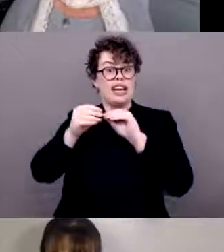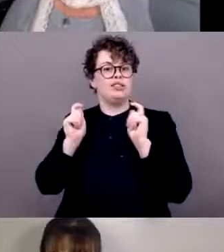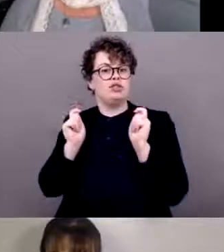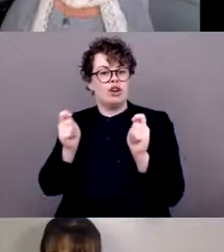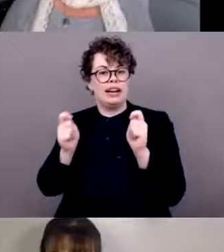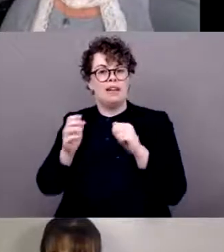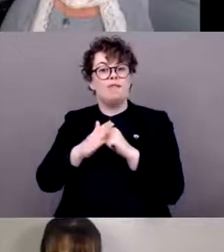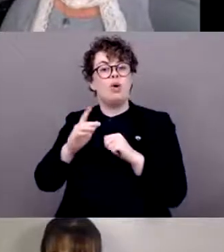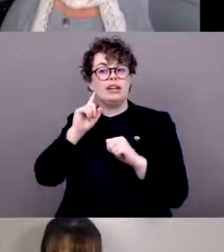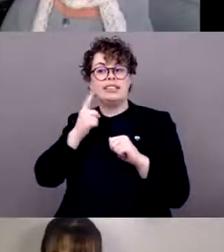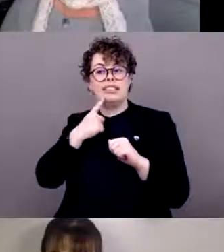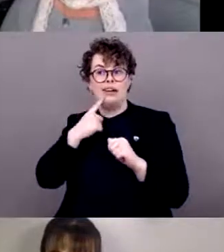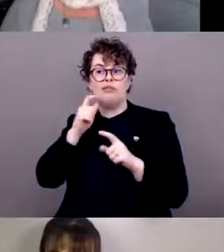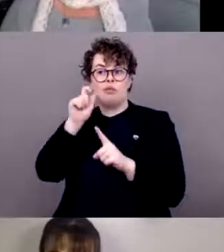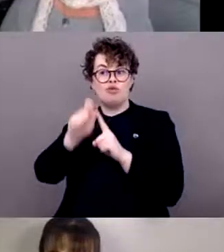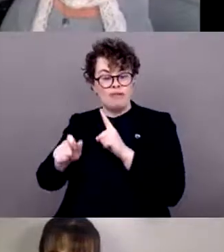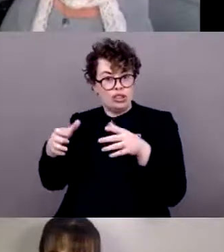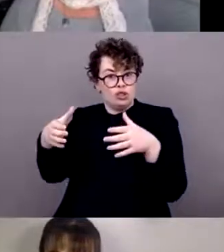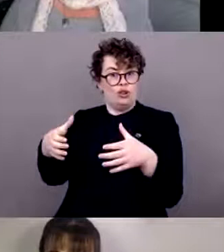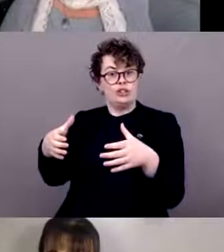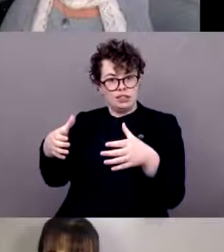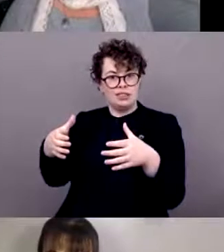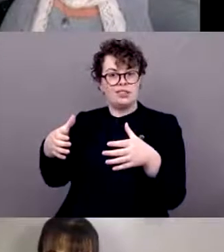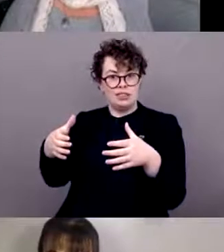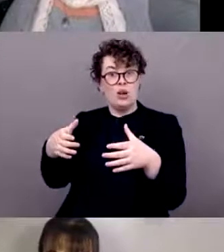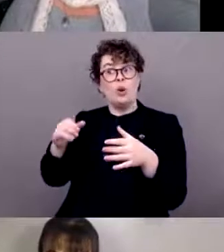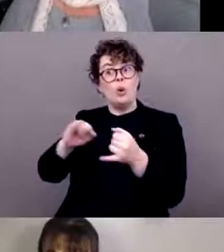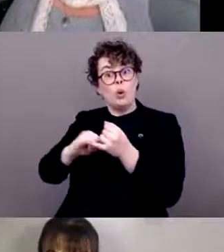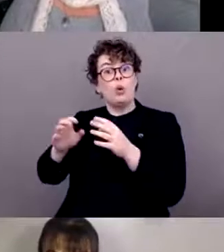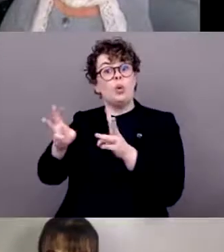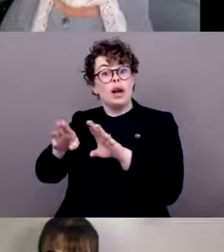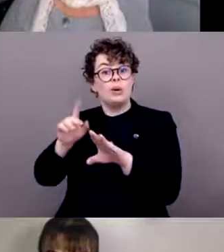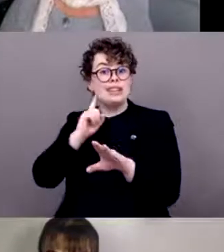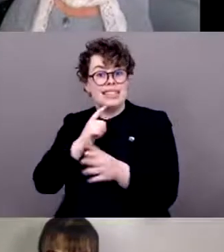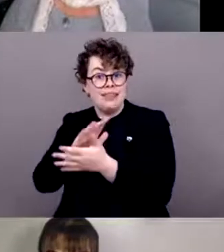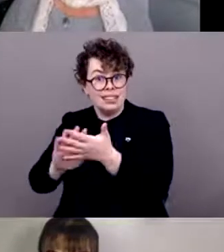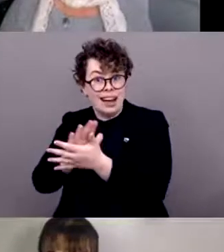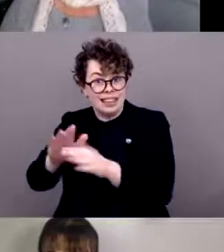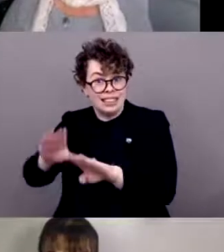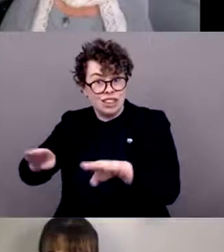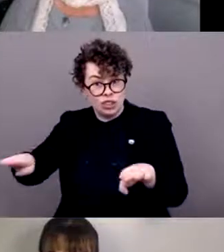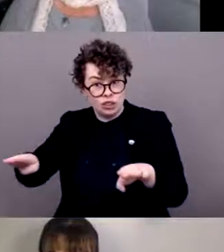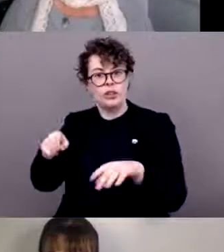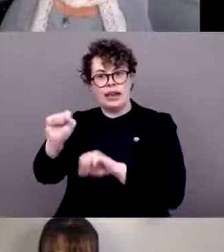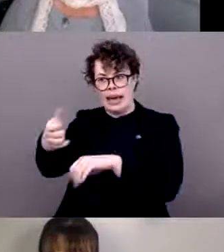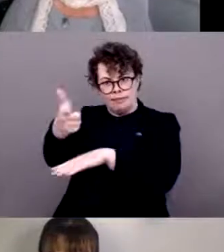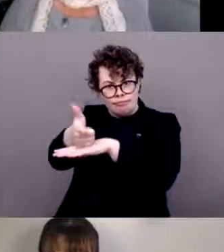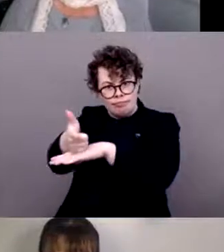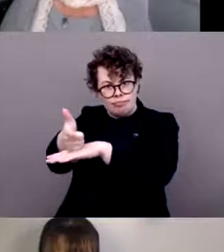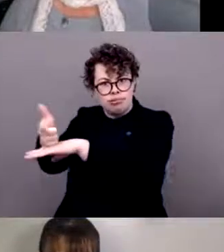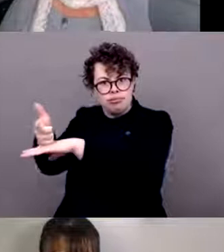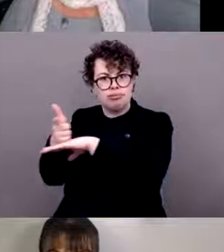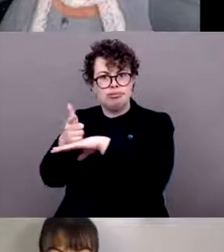group of deaf professionals working with deaf signing children, who we've called deaf language specialists, who we think are